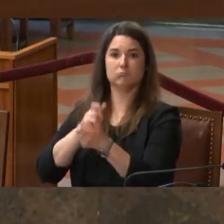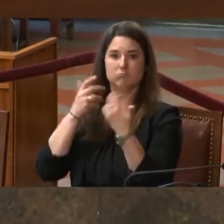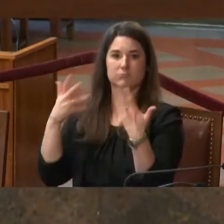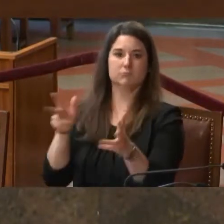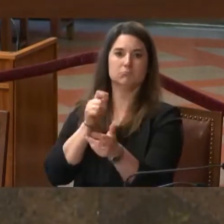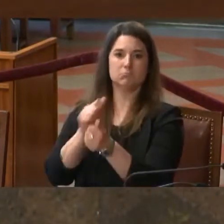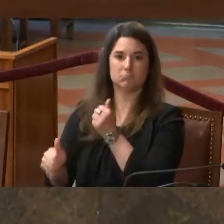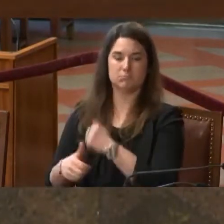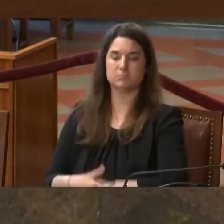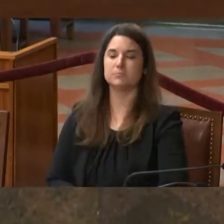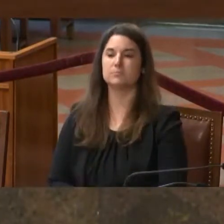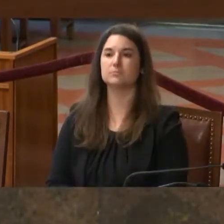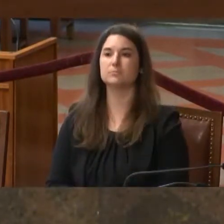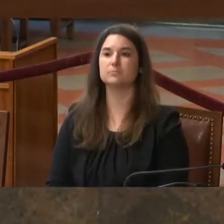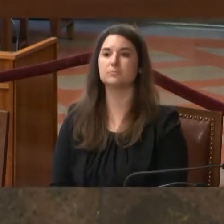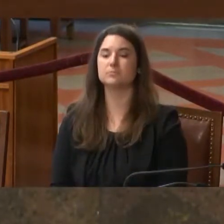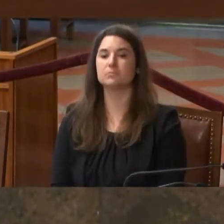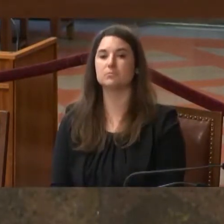passed.